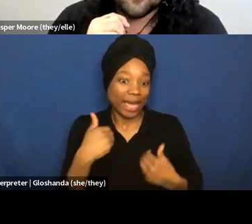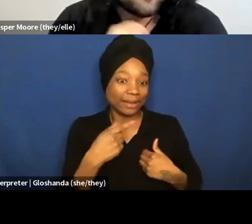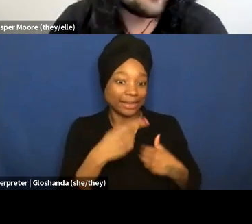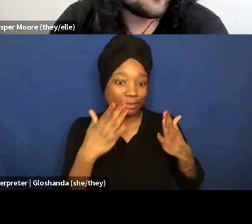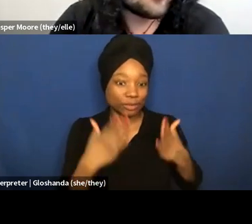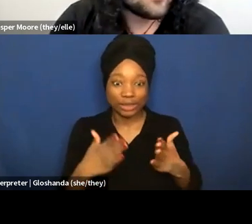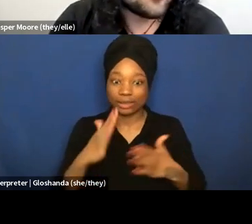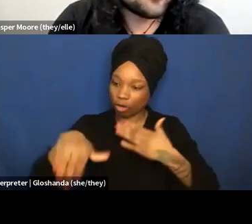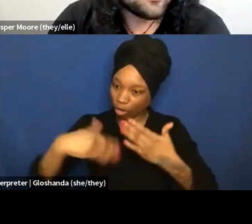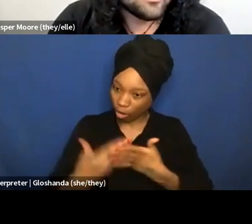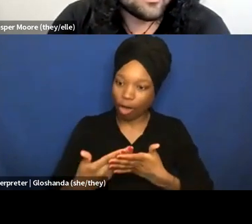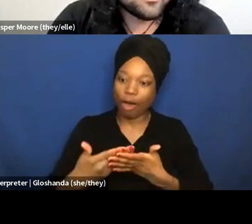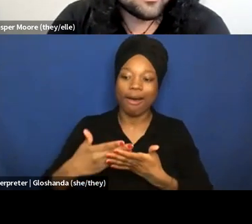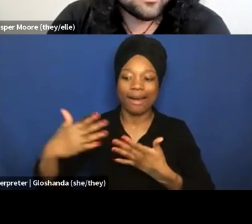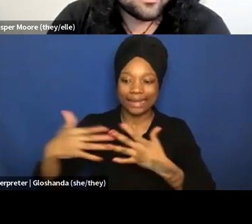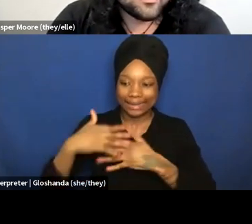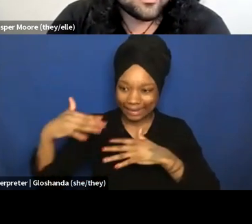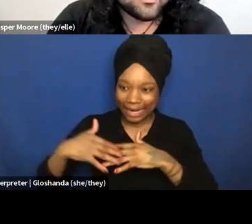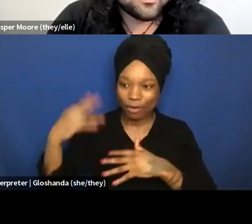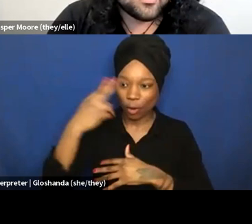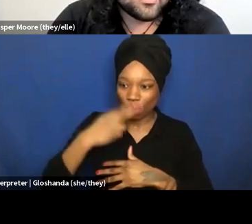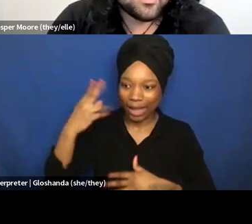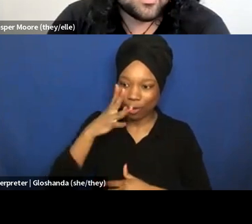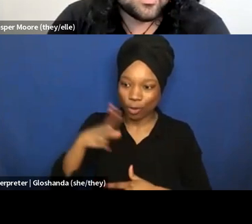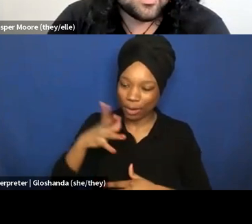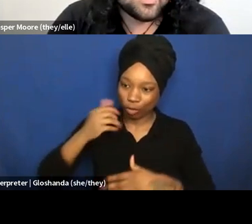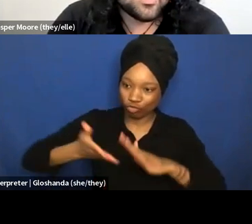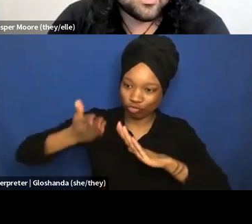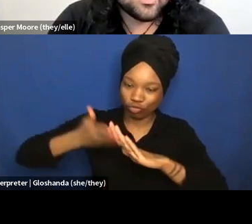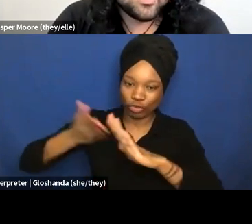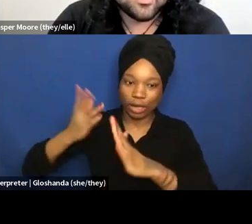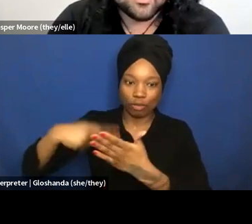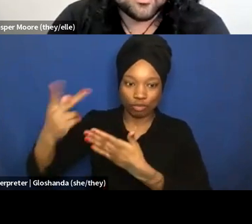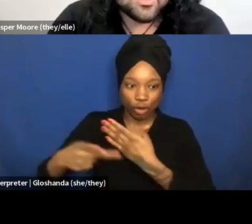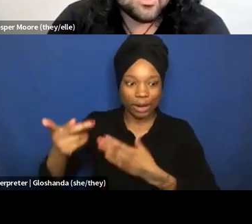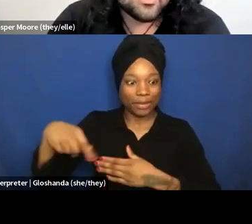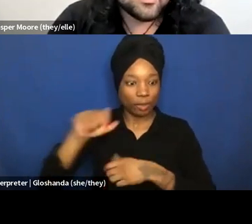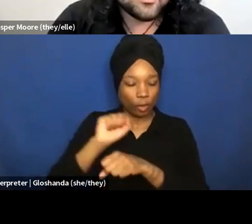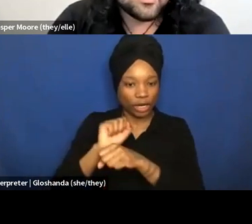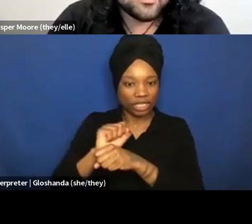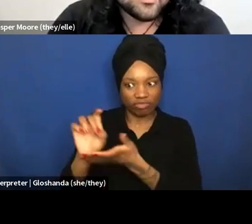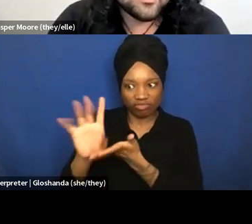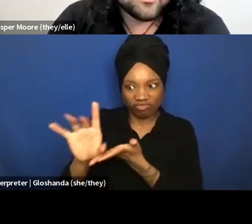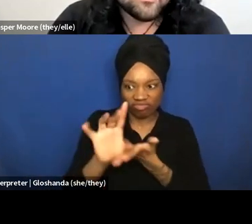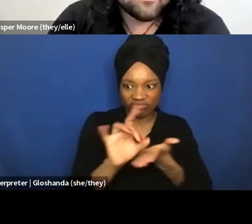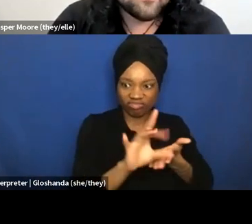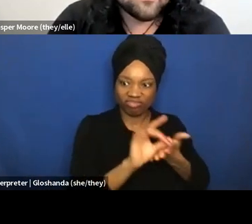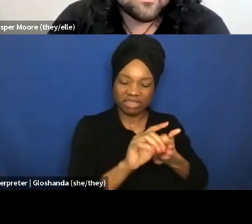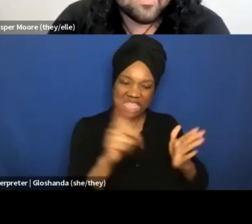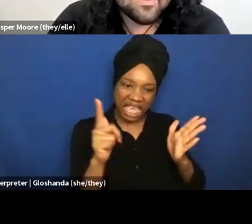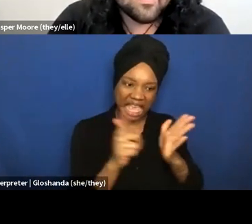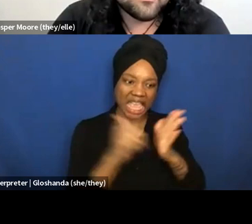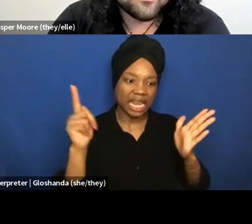all Native Hawaiian women who are actively working to kick the illegal US occupation out of the